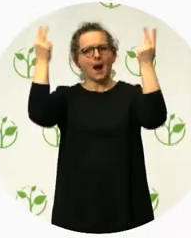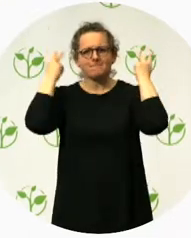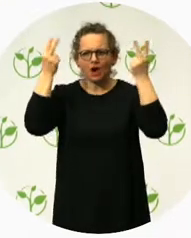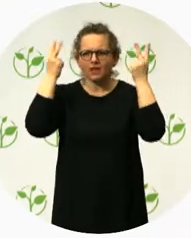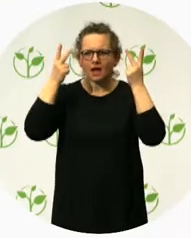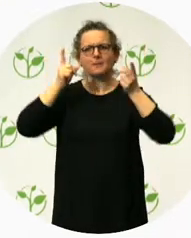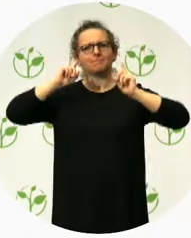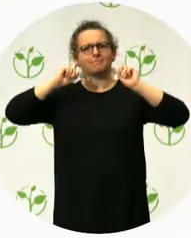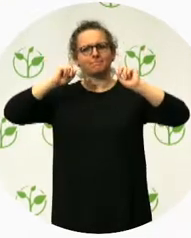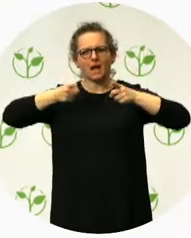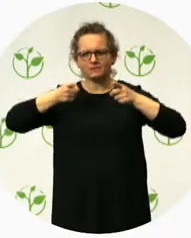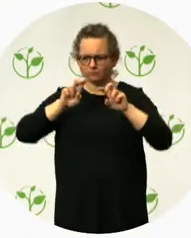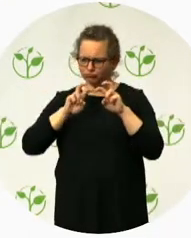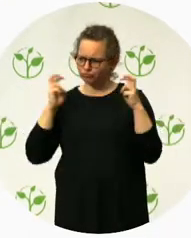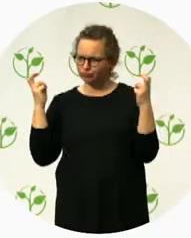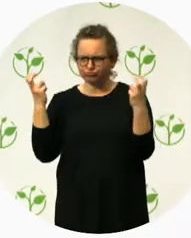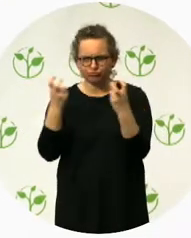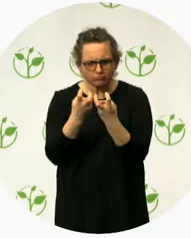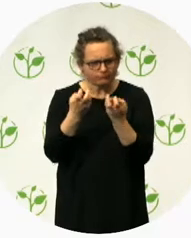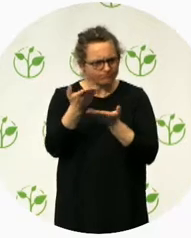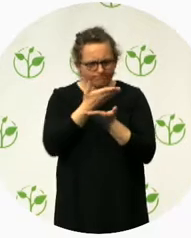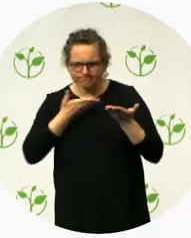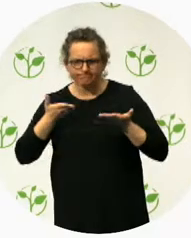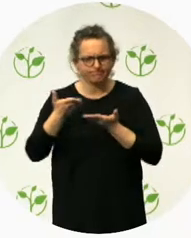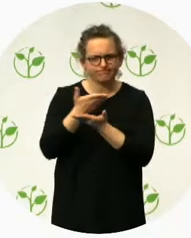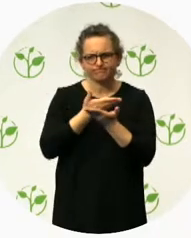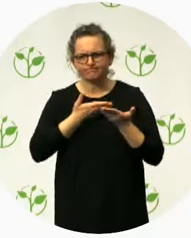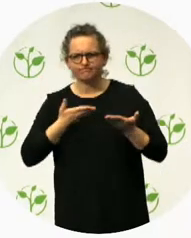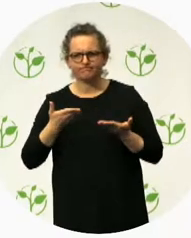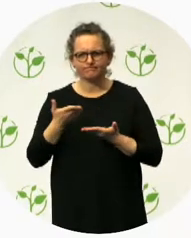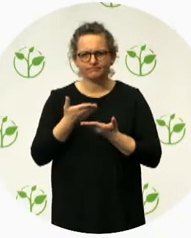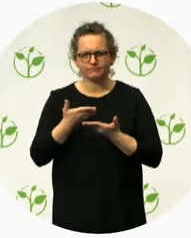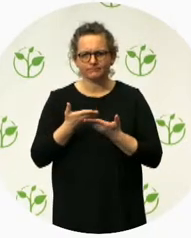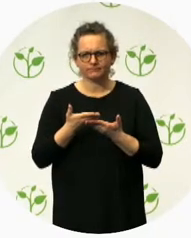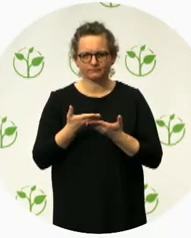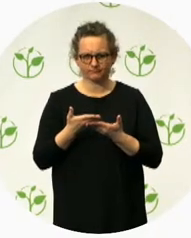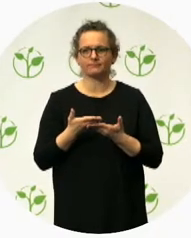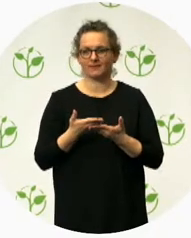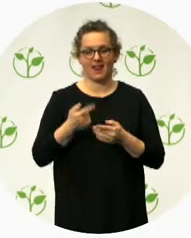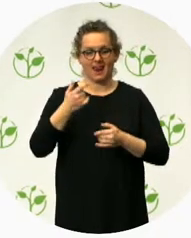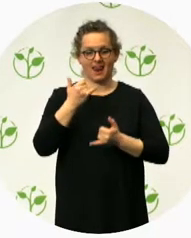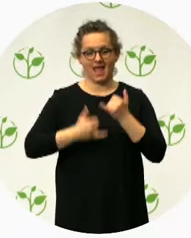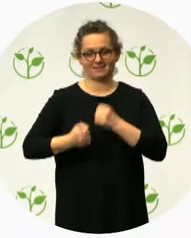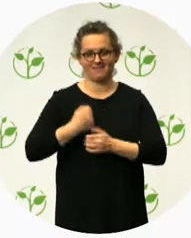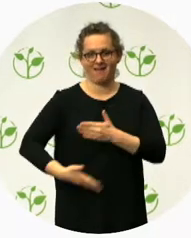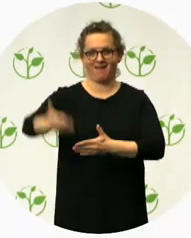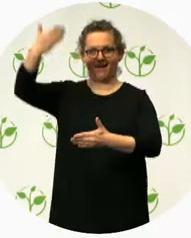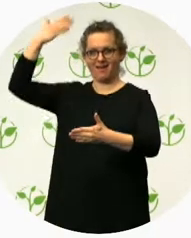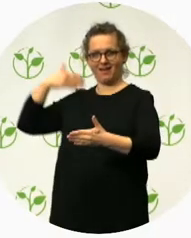In January last year, the Austrian guardianship law has been